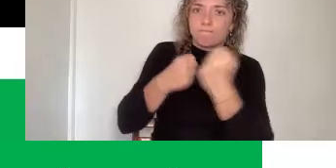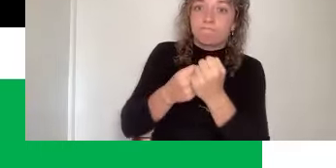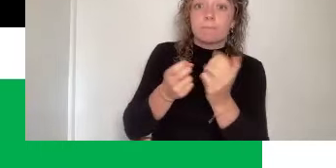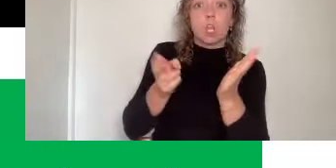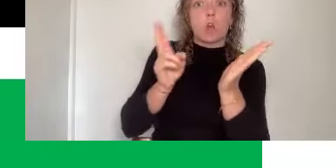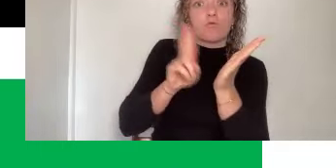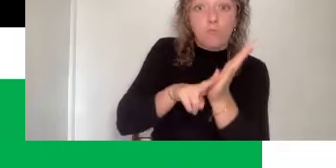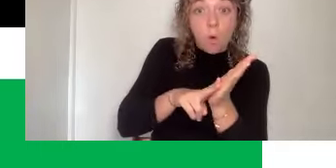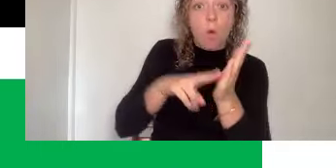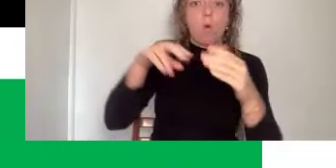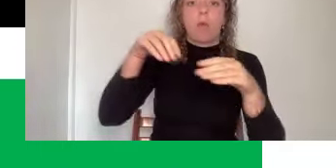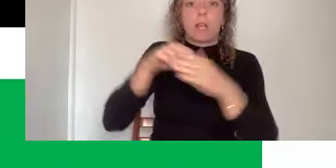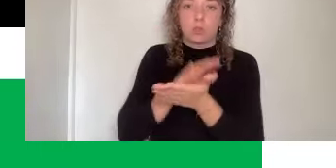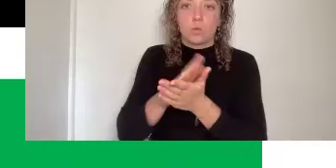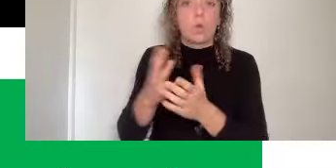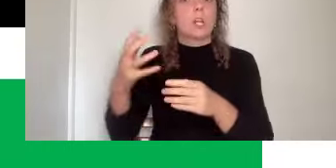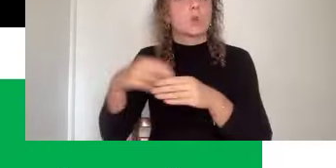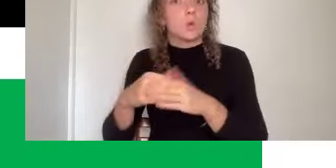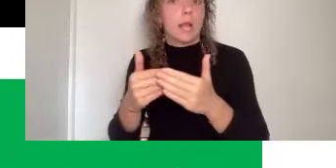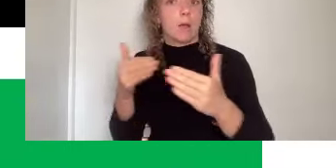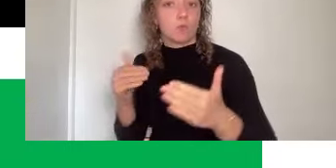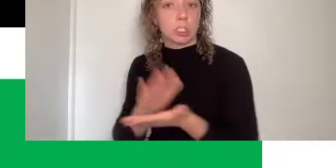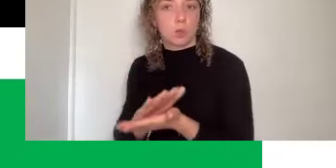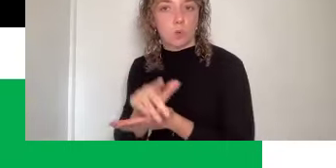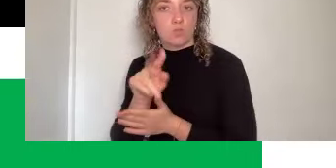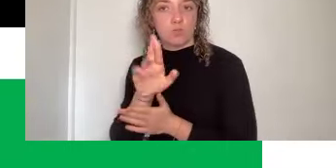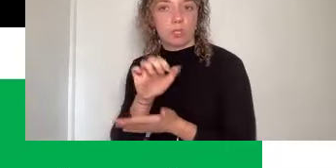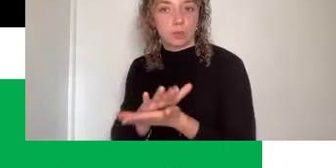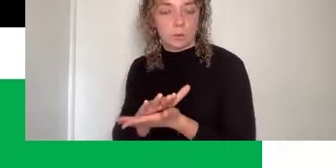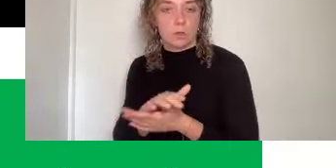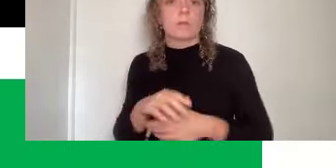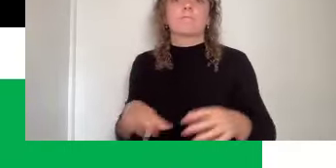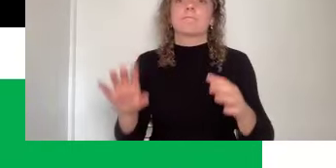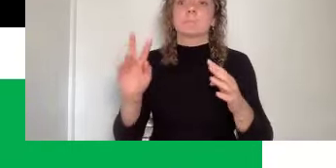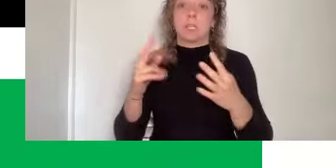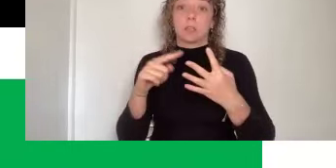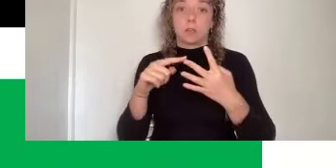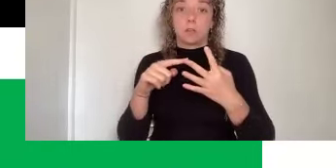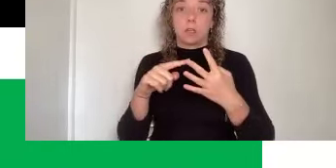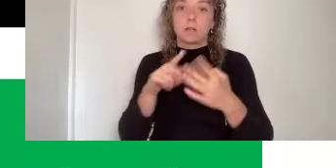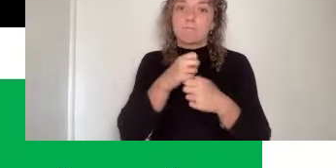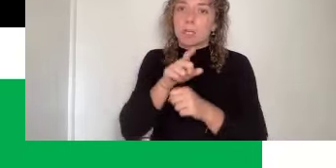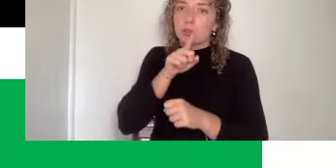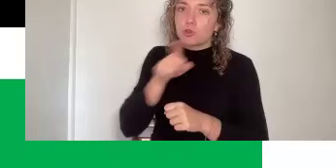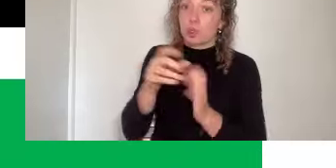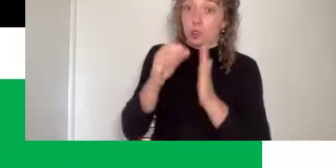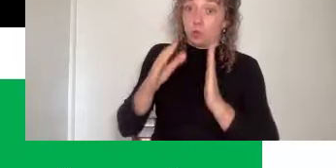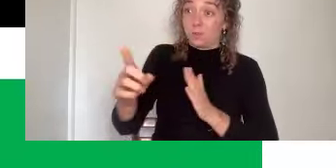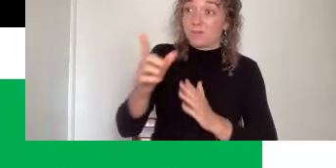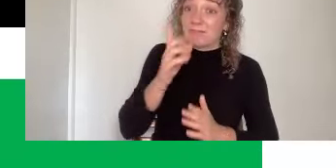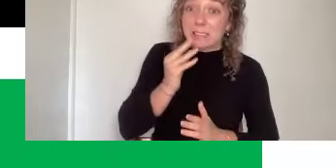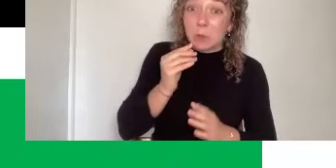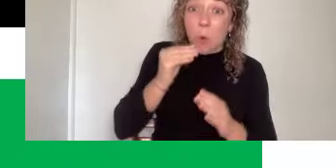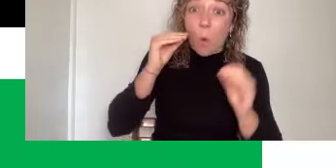in school, including preschool. That second bullet point says, ensure students experiencing homelessness